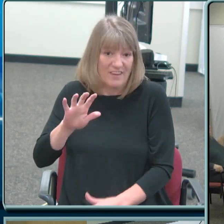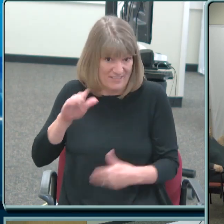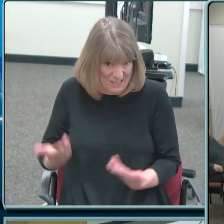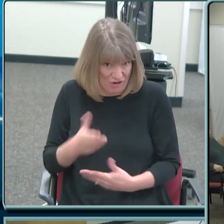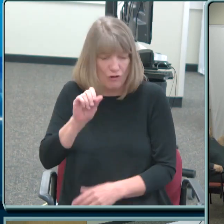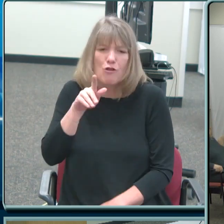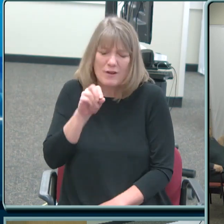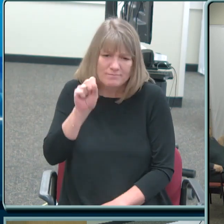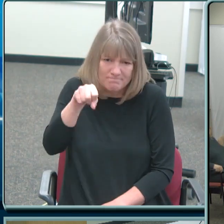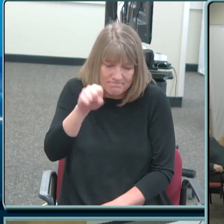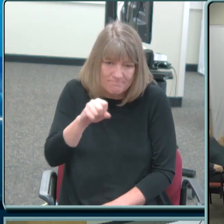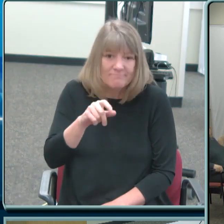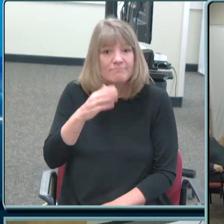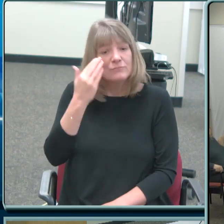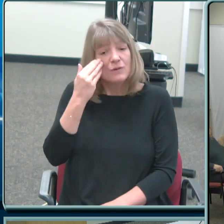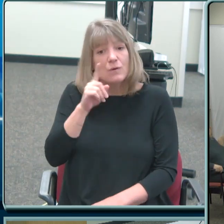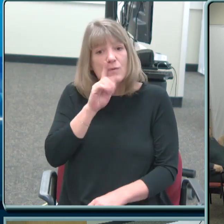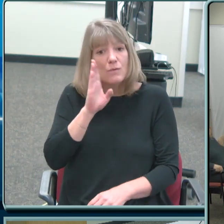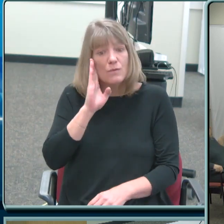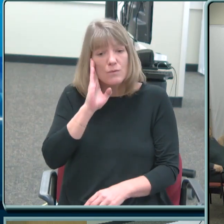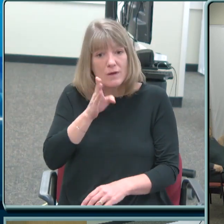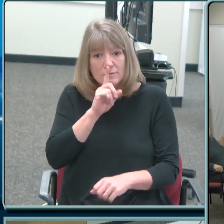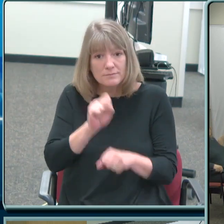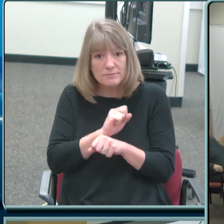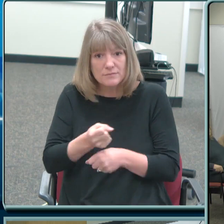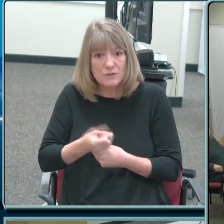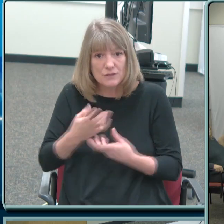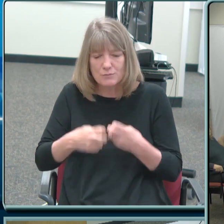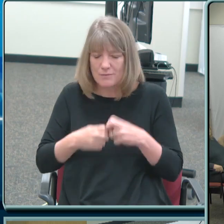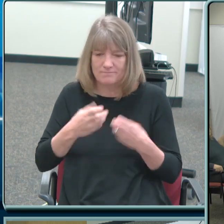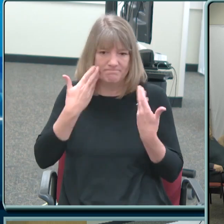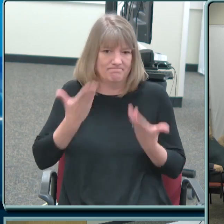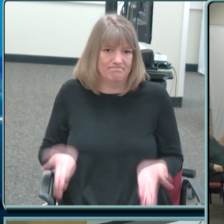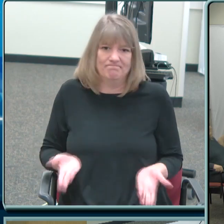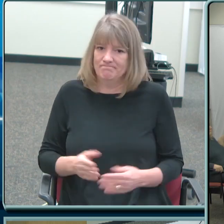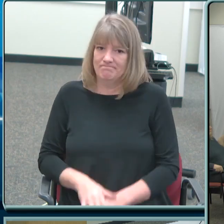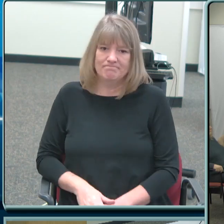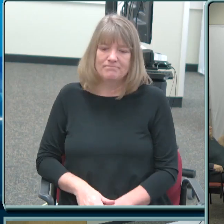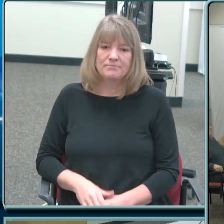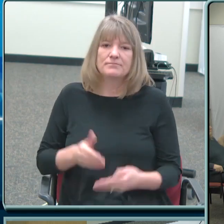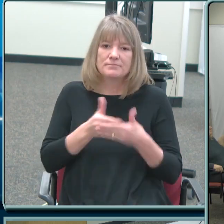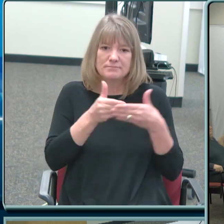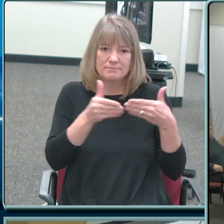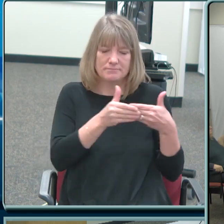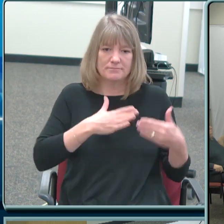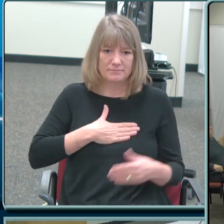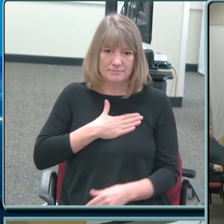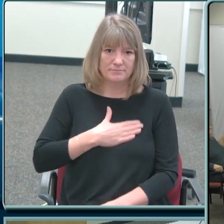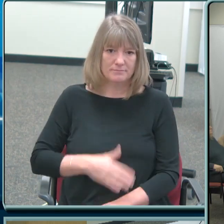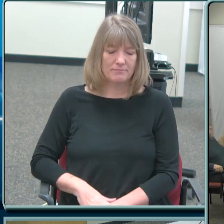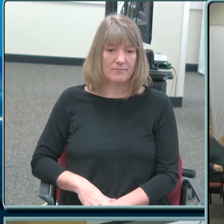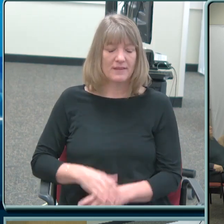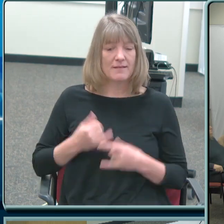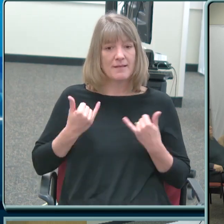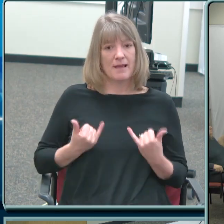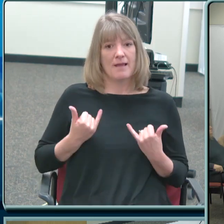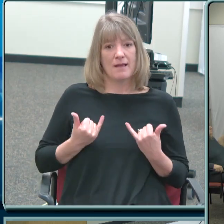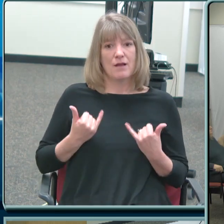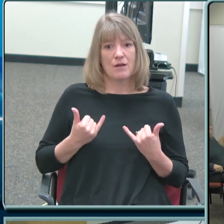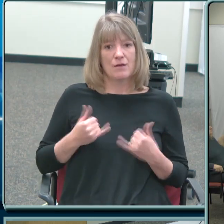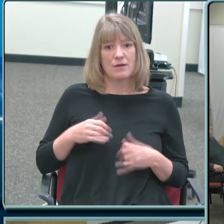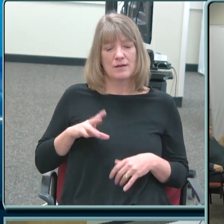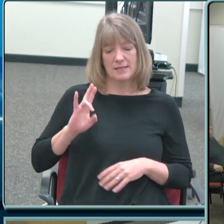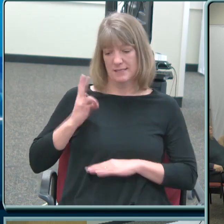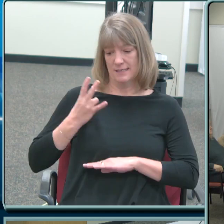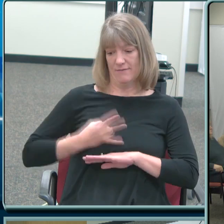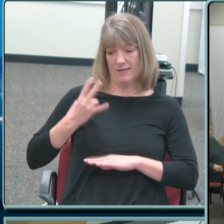we are. Do we know whether that's going to cause us a particular problem? We don't. So next slide, please. So where we are right now with our